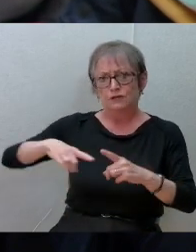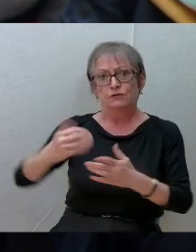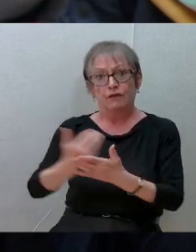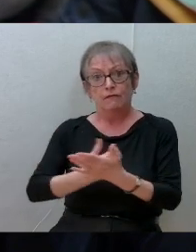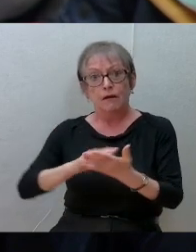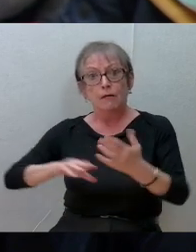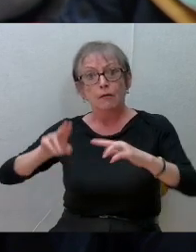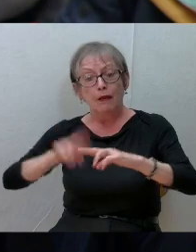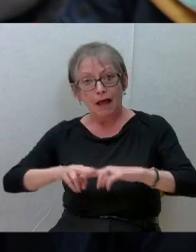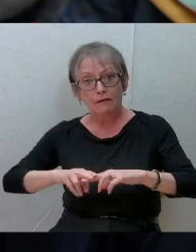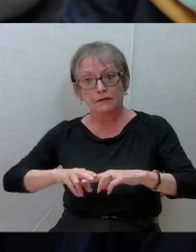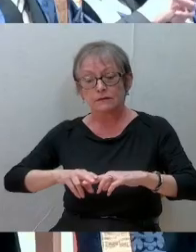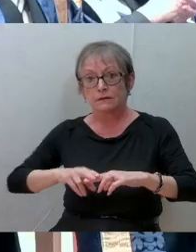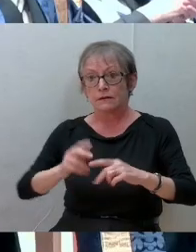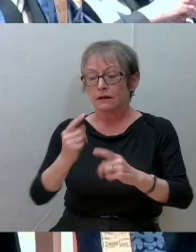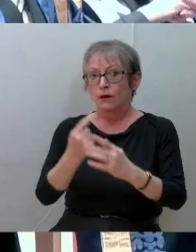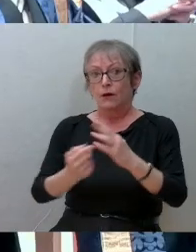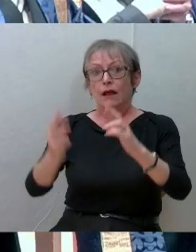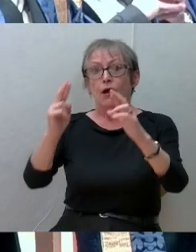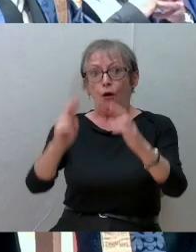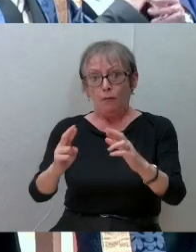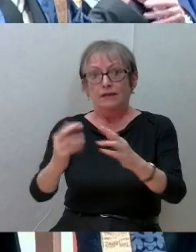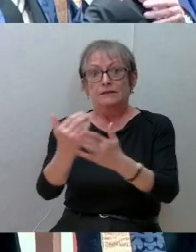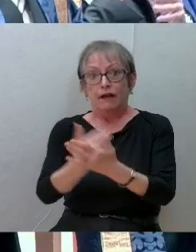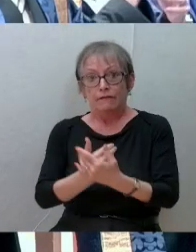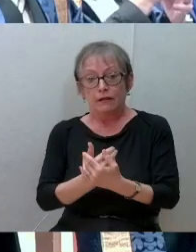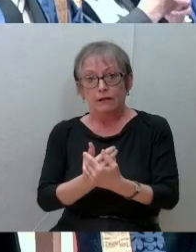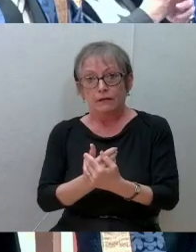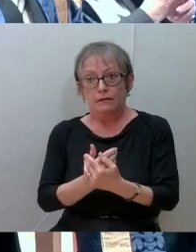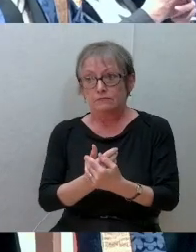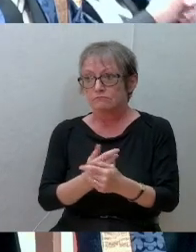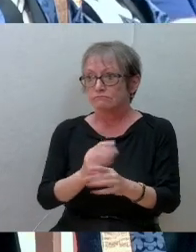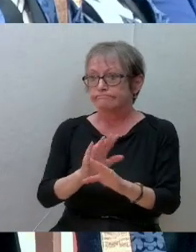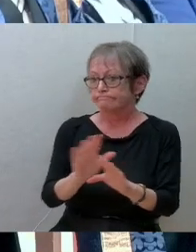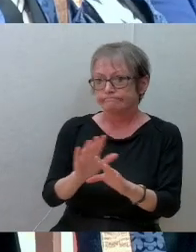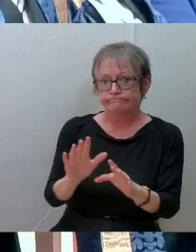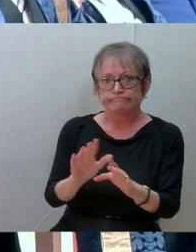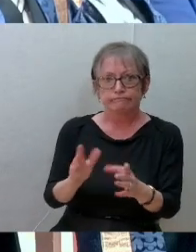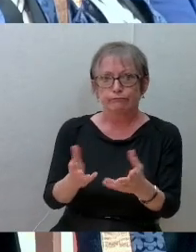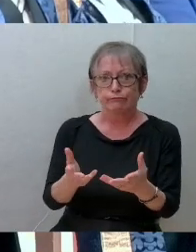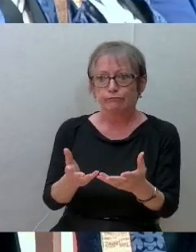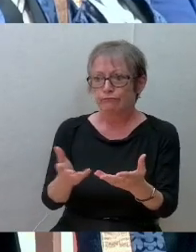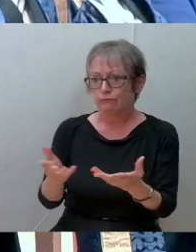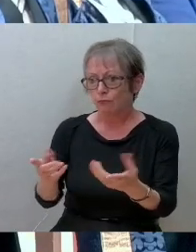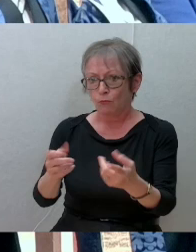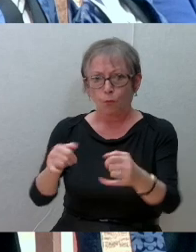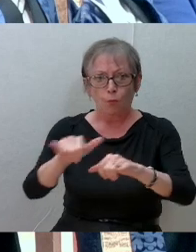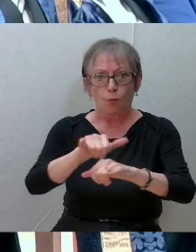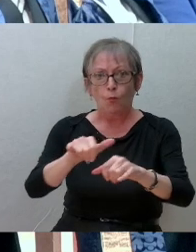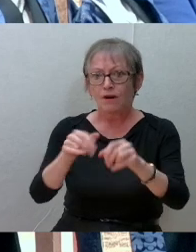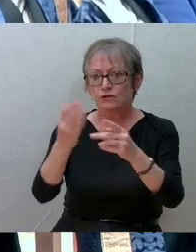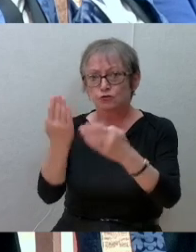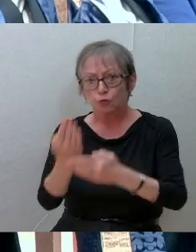parents, their only hope for us was survival, not what form of education we receive, or which school or